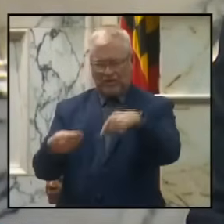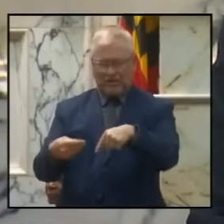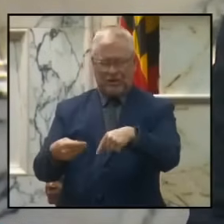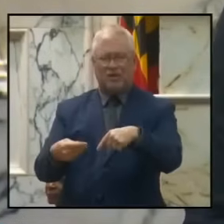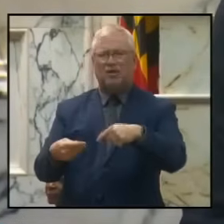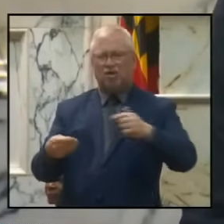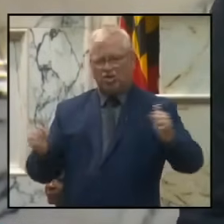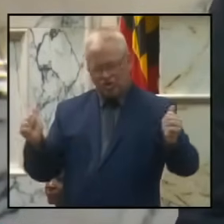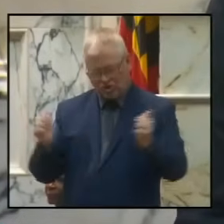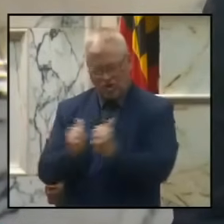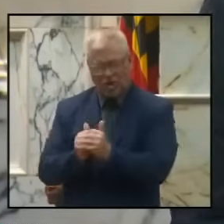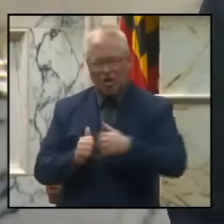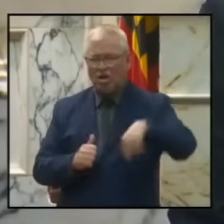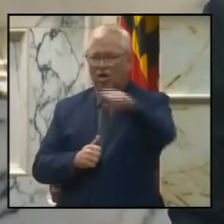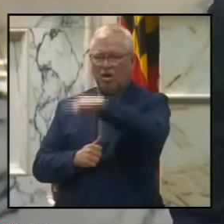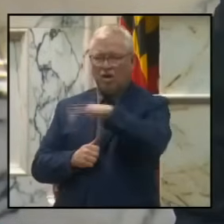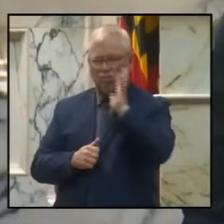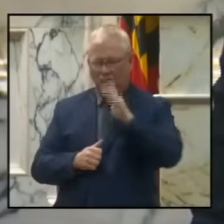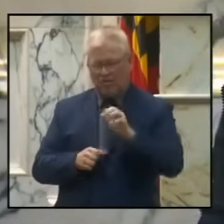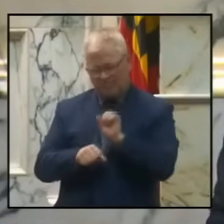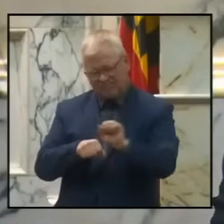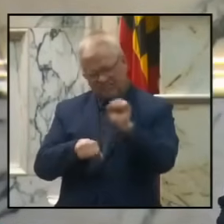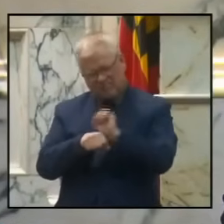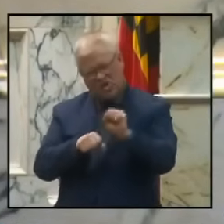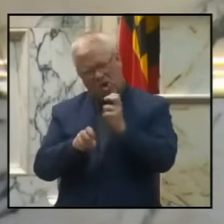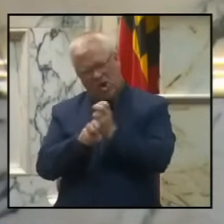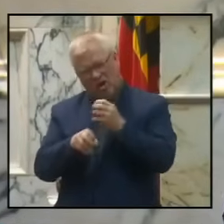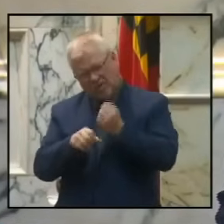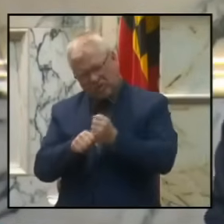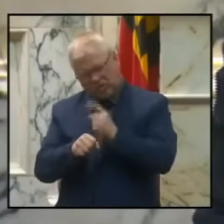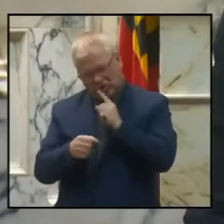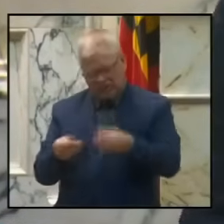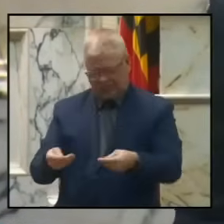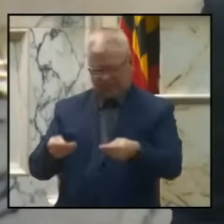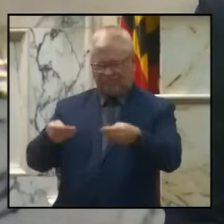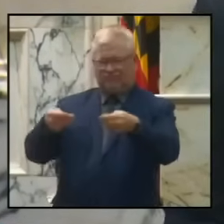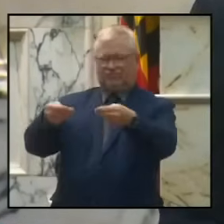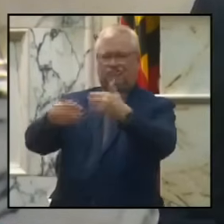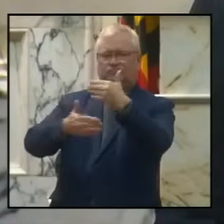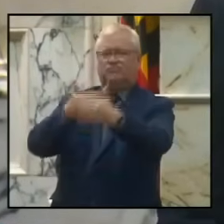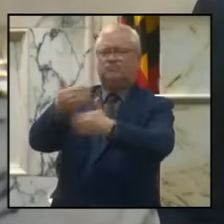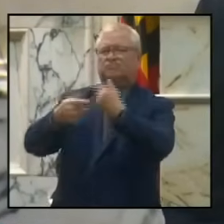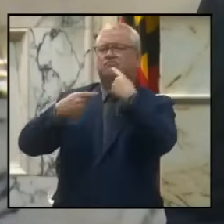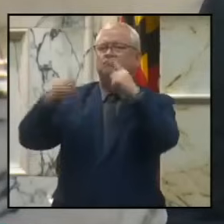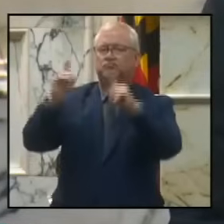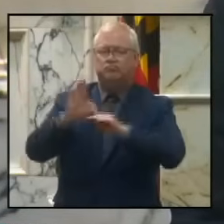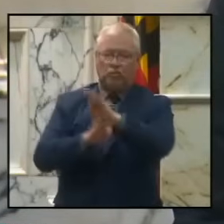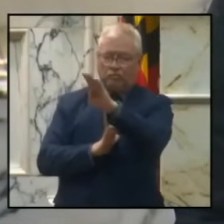to do the hard work to make sure it is implemented effectively, and you have my word on that.